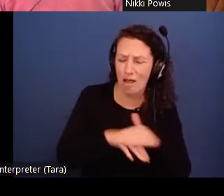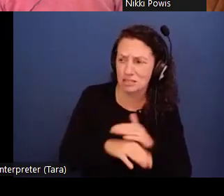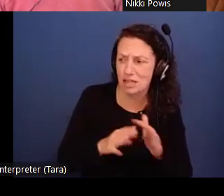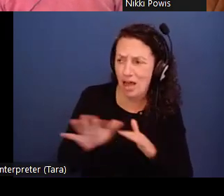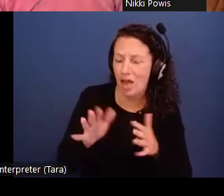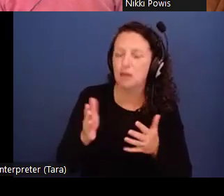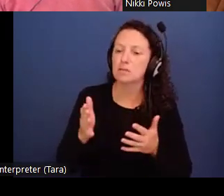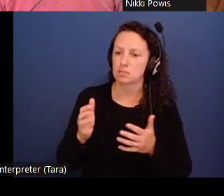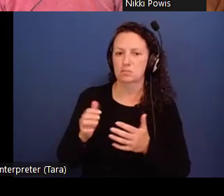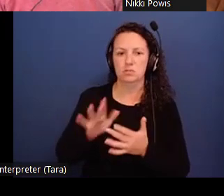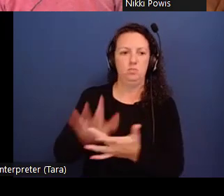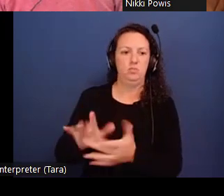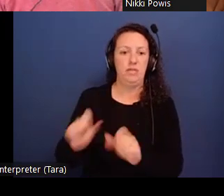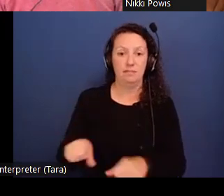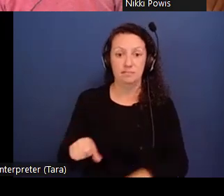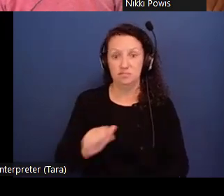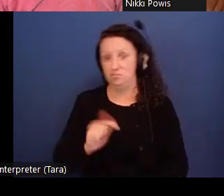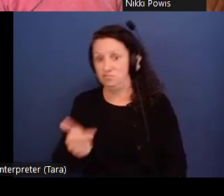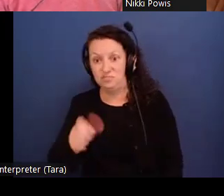yeah, Santiago, you're up.